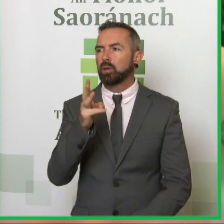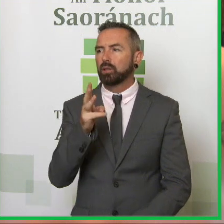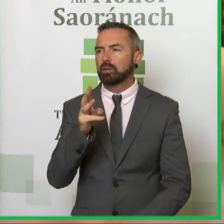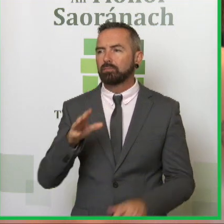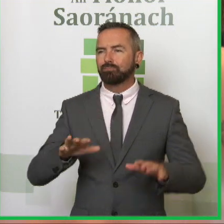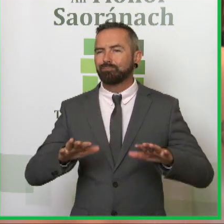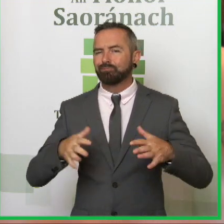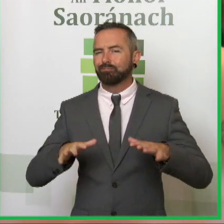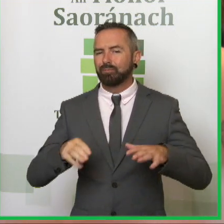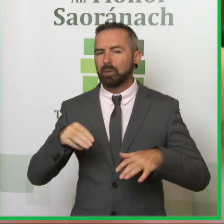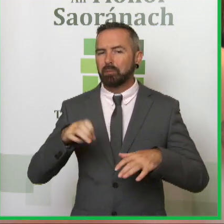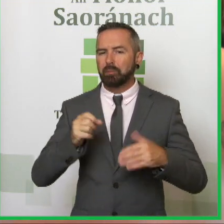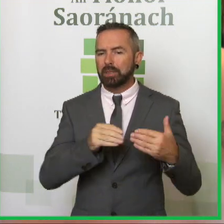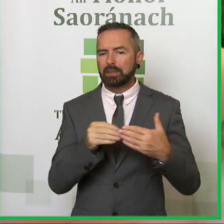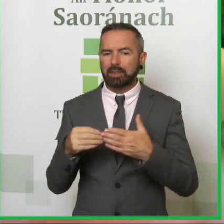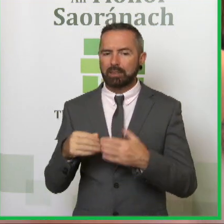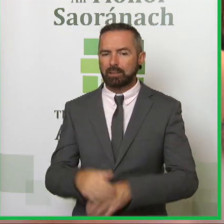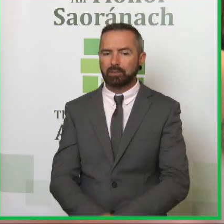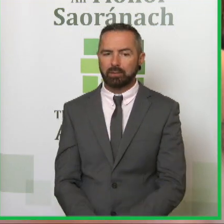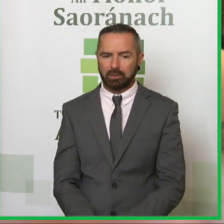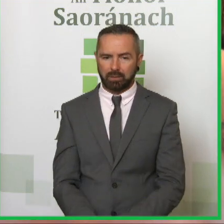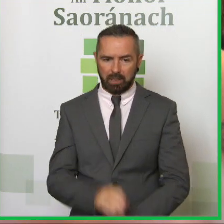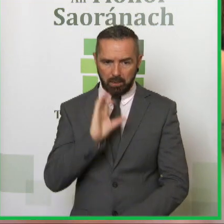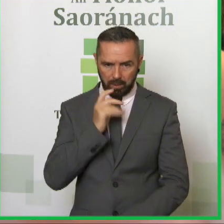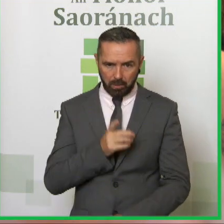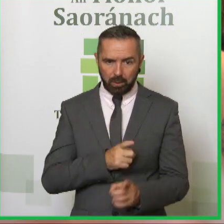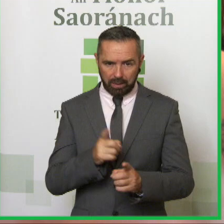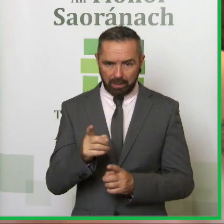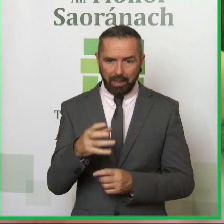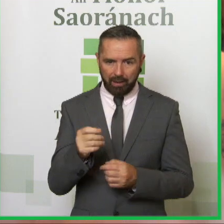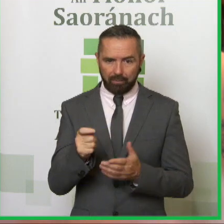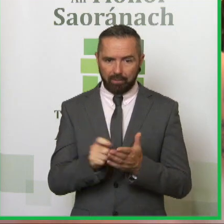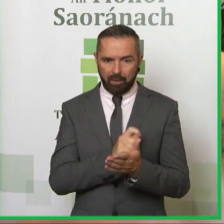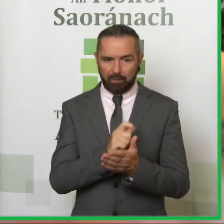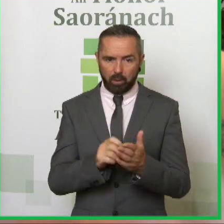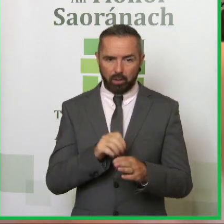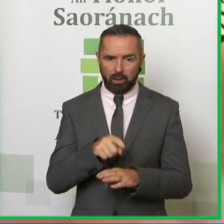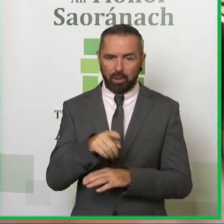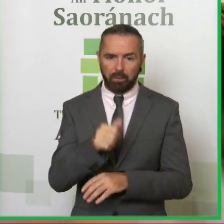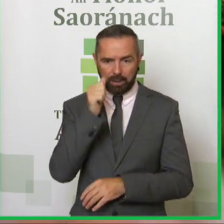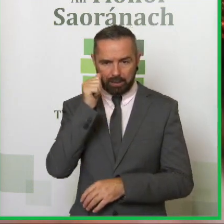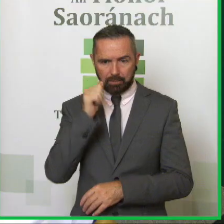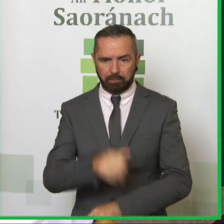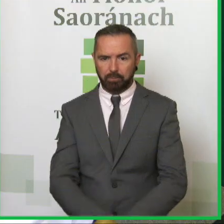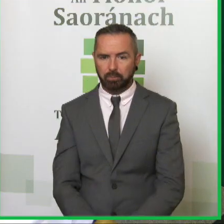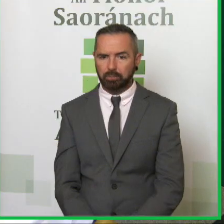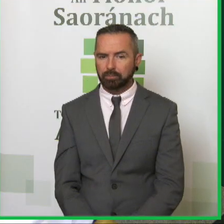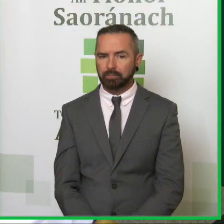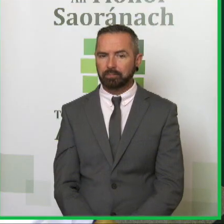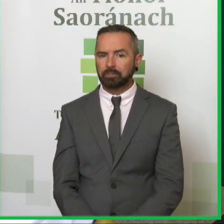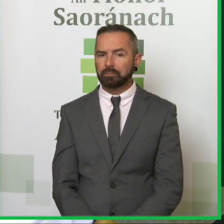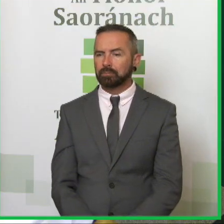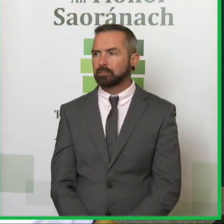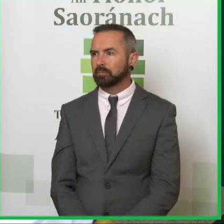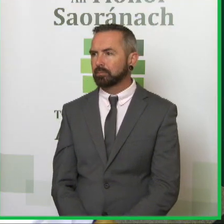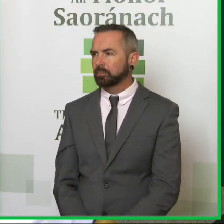misleading, because we did actually have a vote on those specific drugs yesterday. Okay. when we will test this. So, Okay. sorry, could